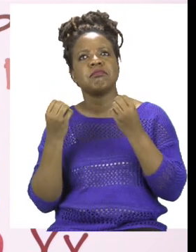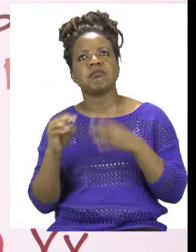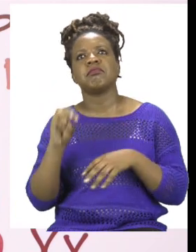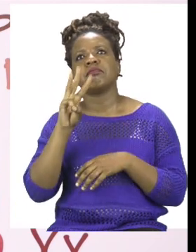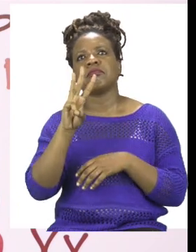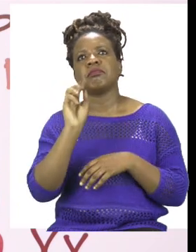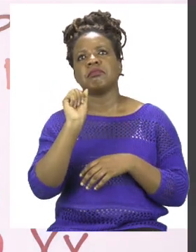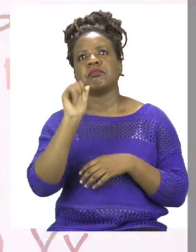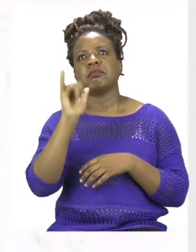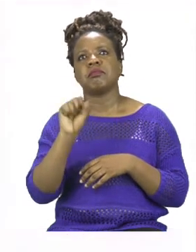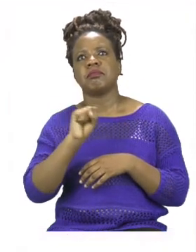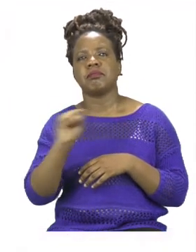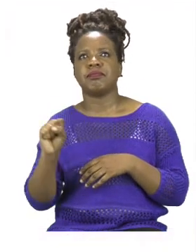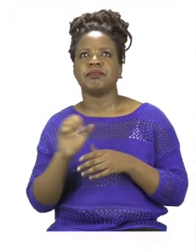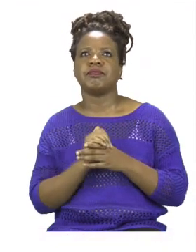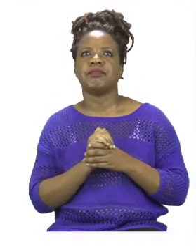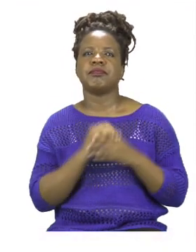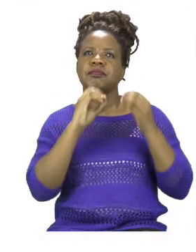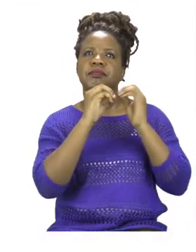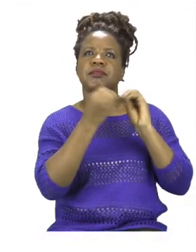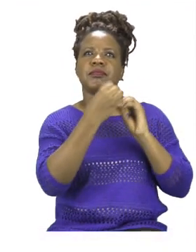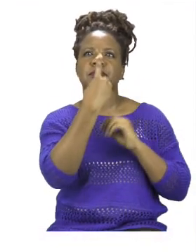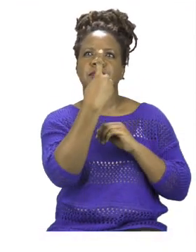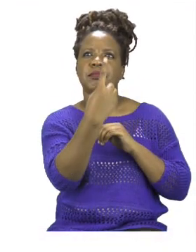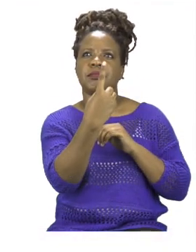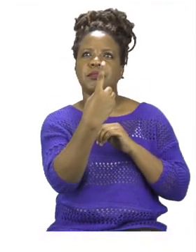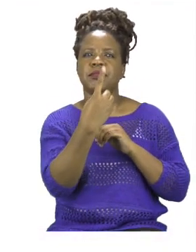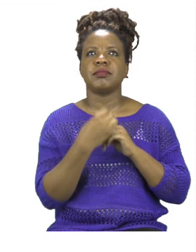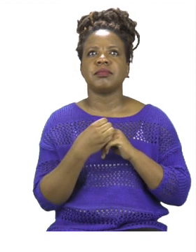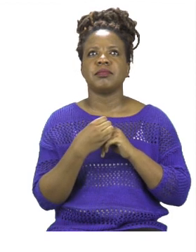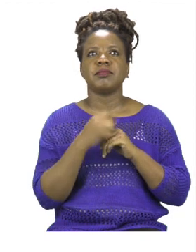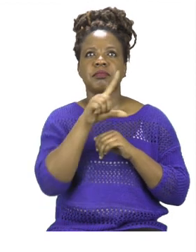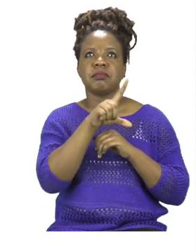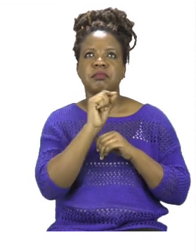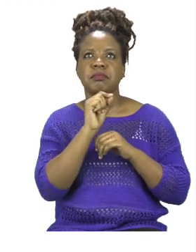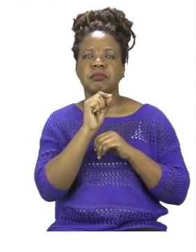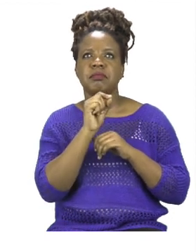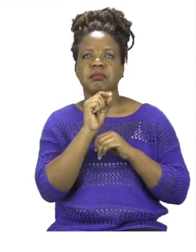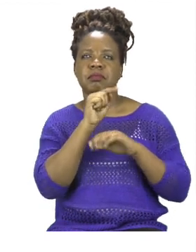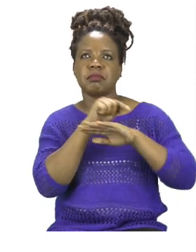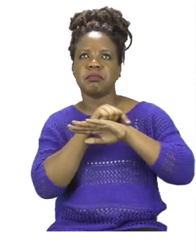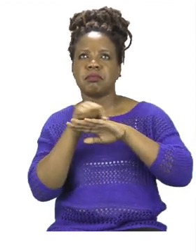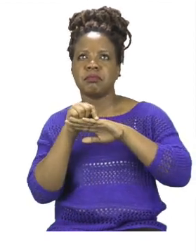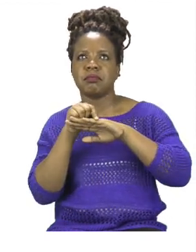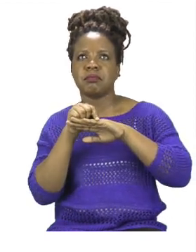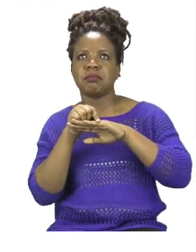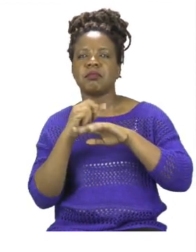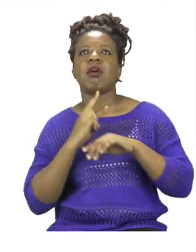to number one. Number one says, the dash are